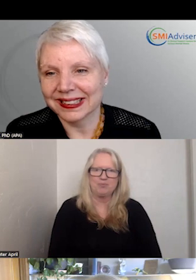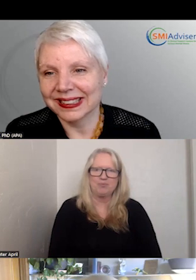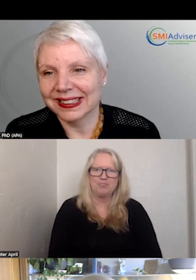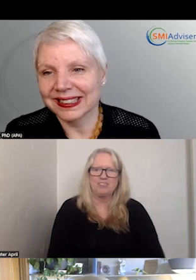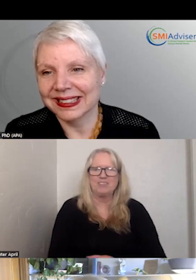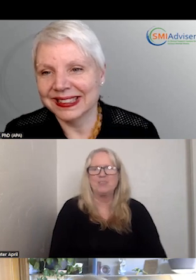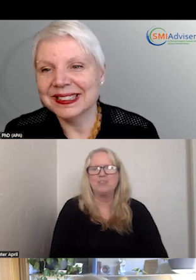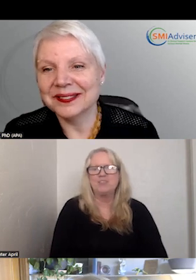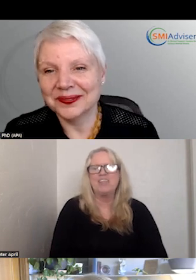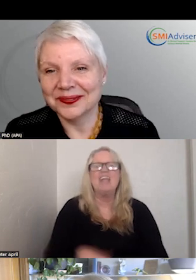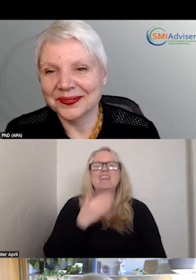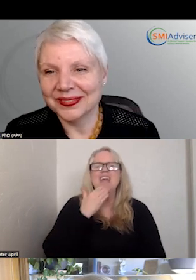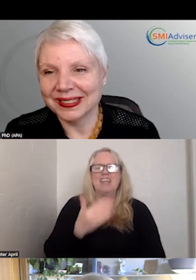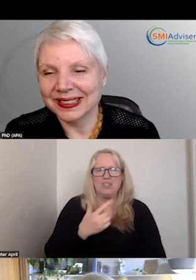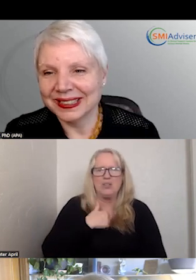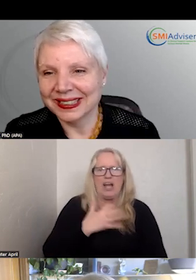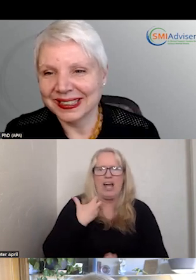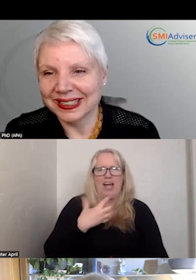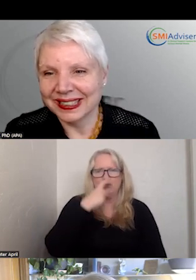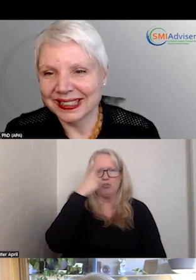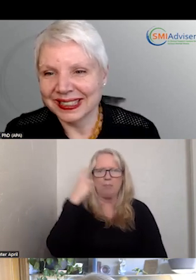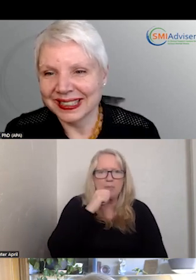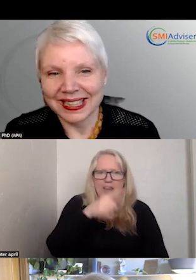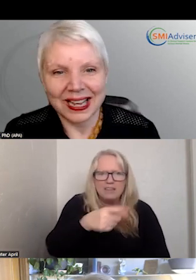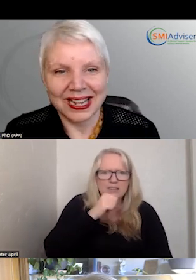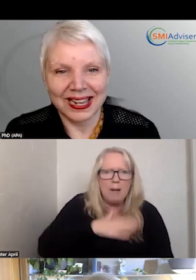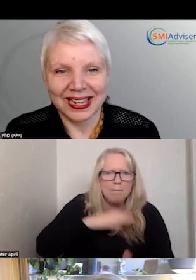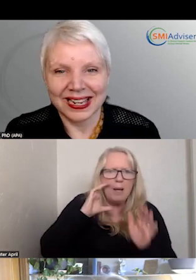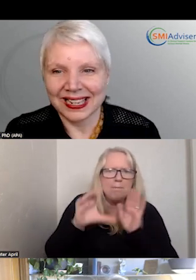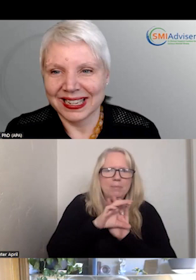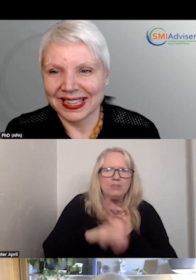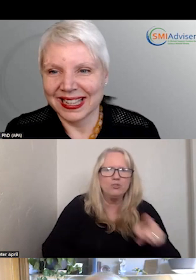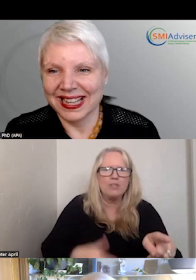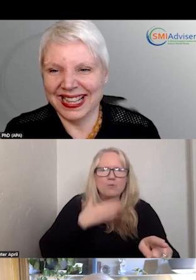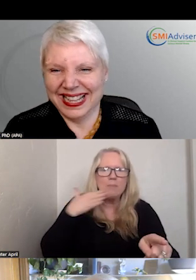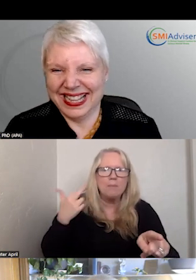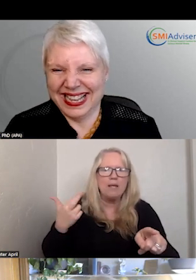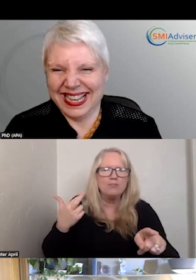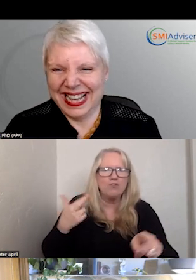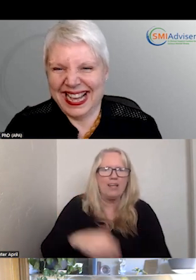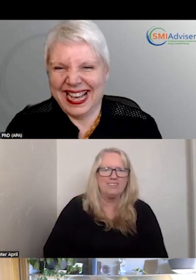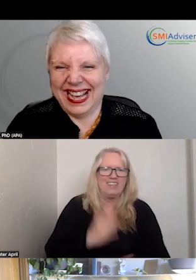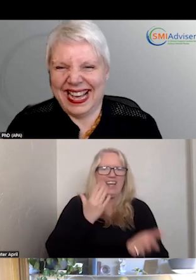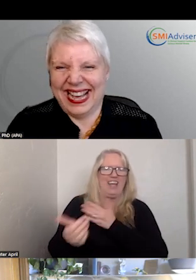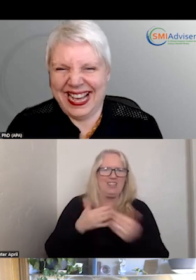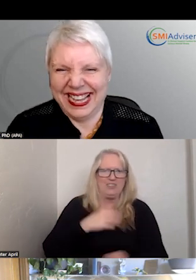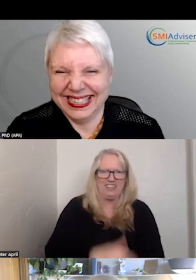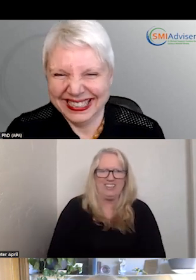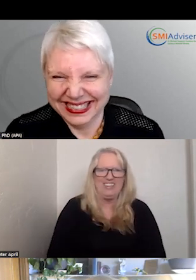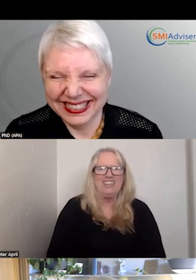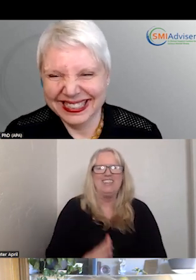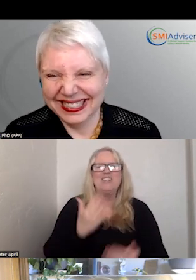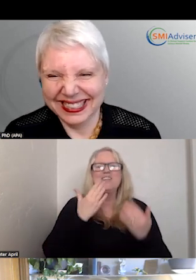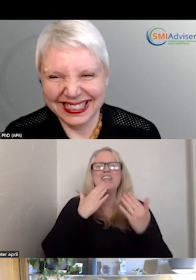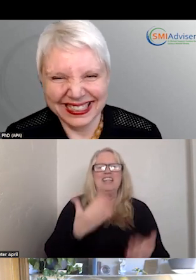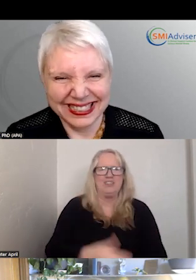So thank you. And by the way, I'm traumatized. That's not my picture. That's one of my best friends. Anyway, thank you for the